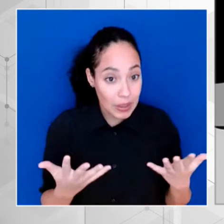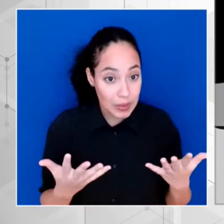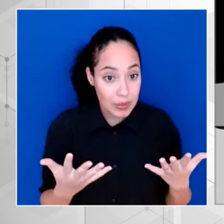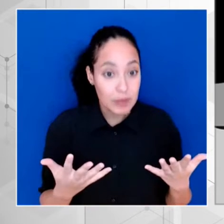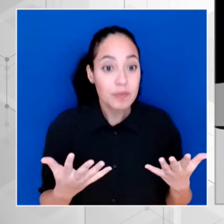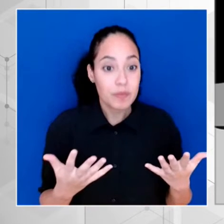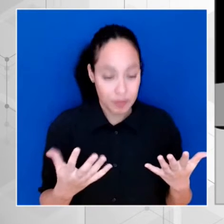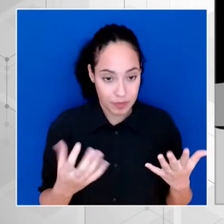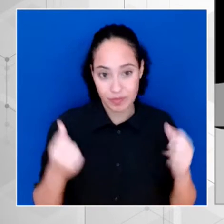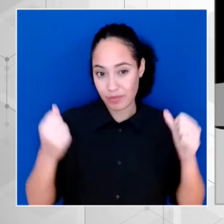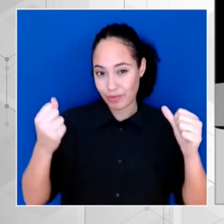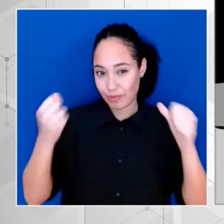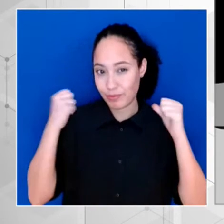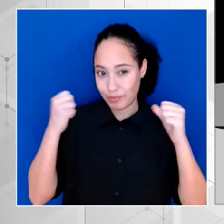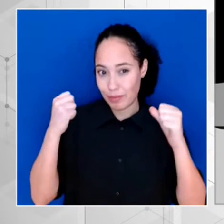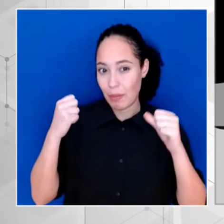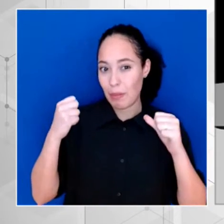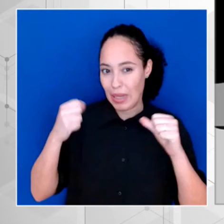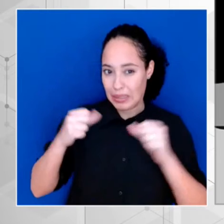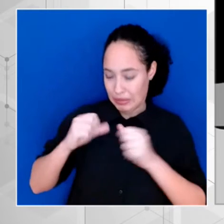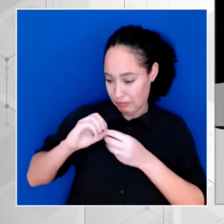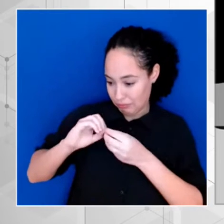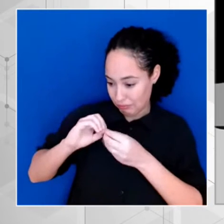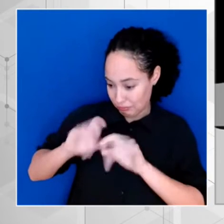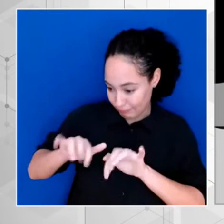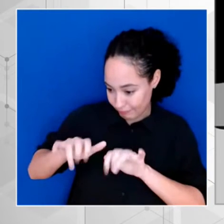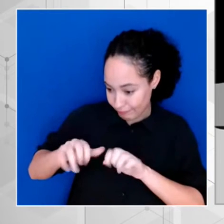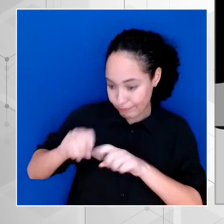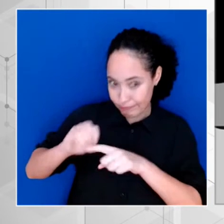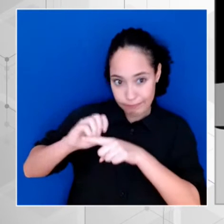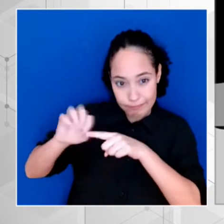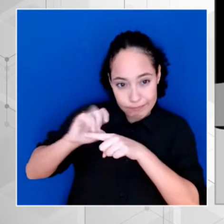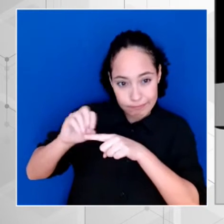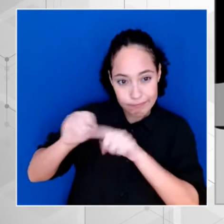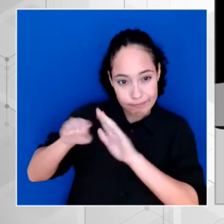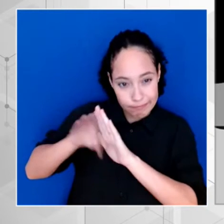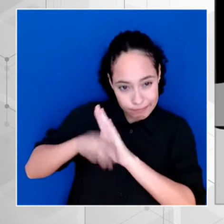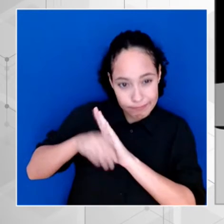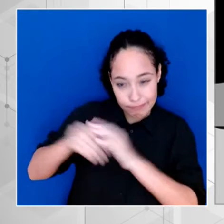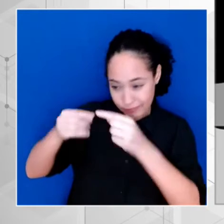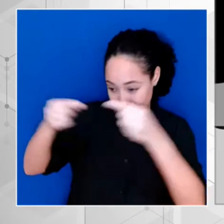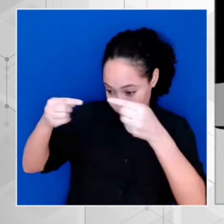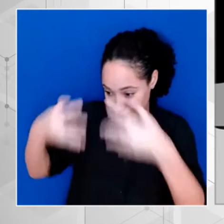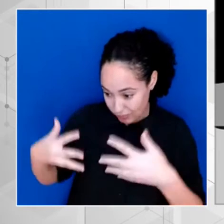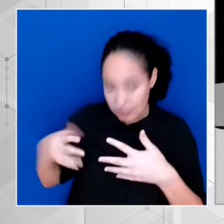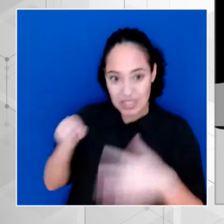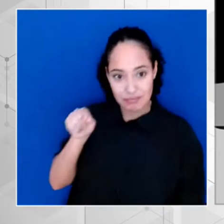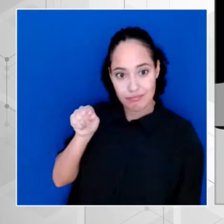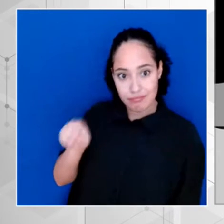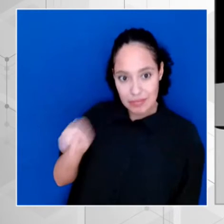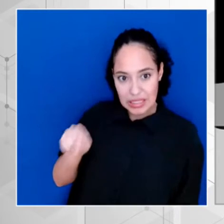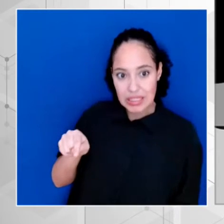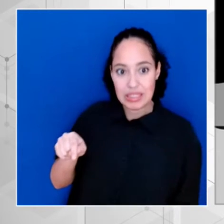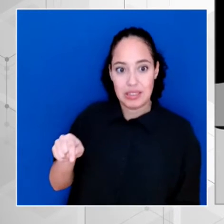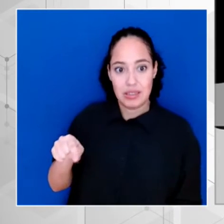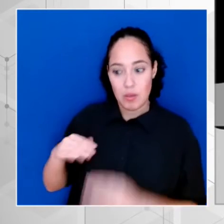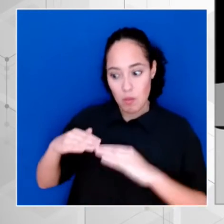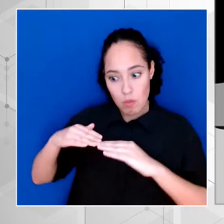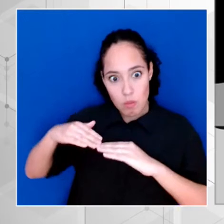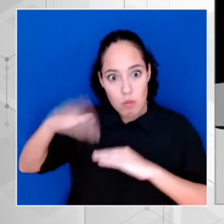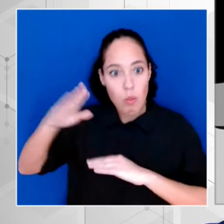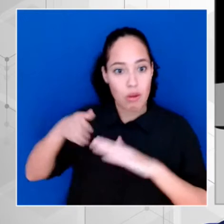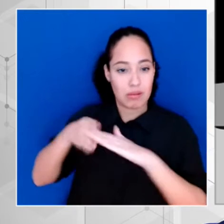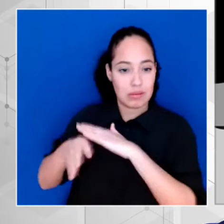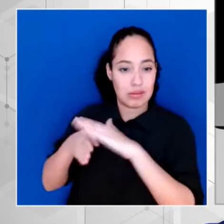Start with making the code framework robust. Duct tape workarounds in the code will surface sooner or